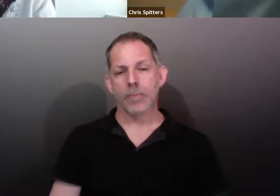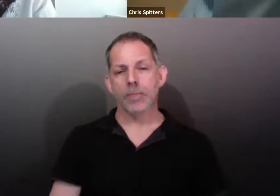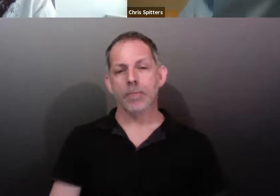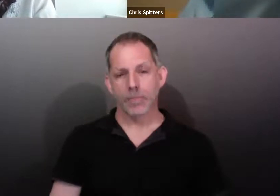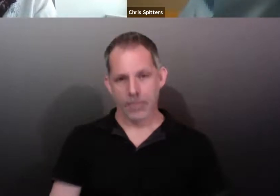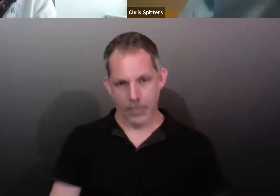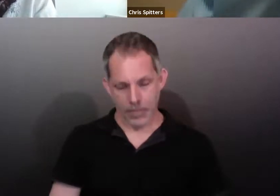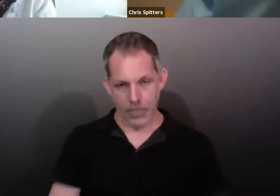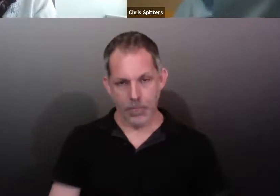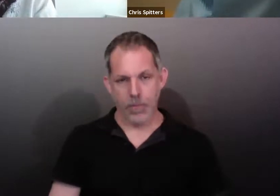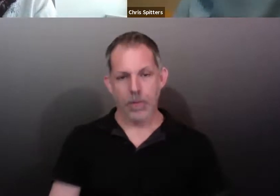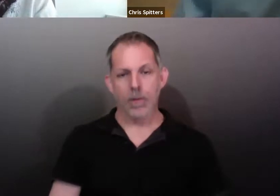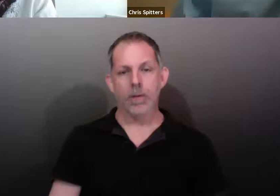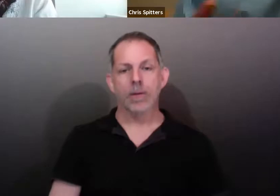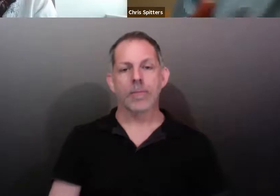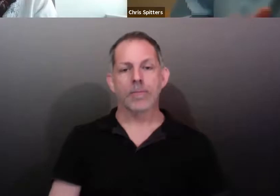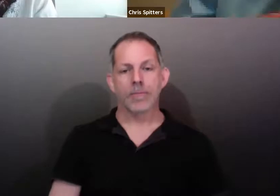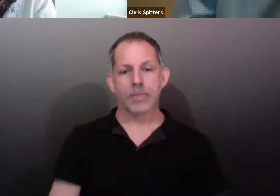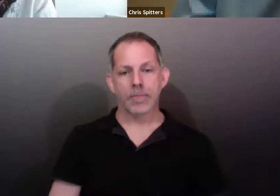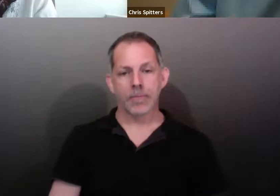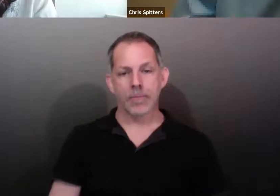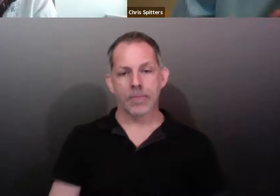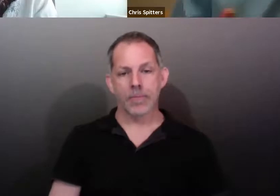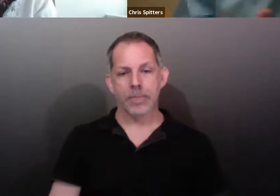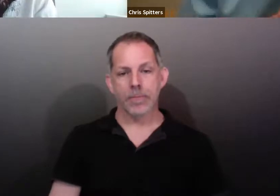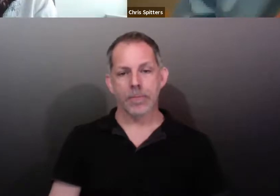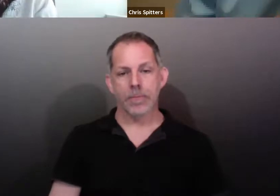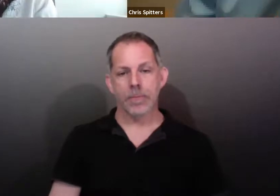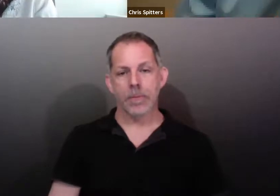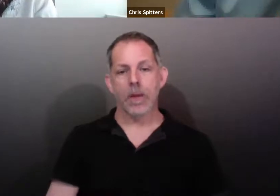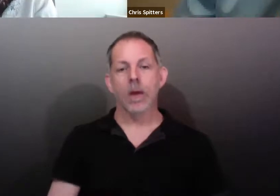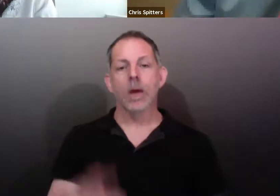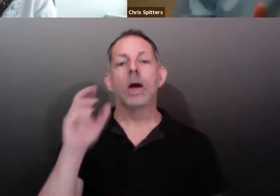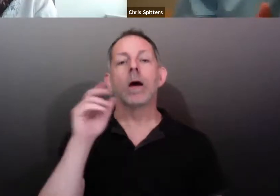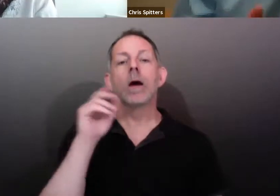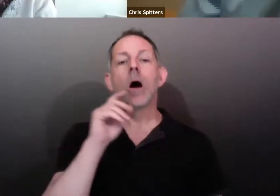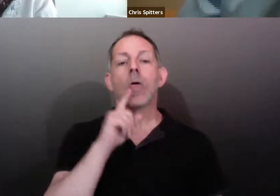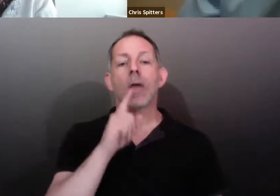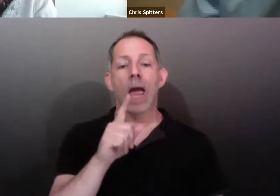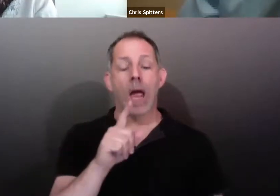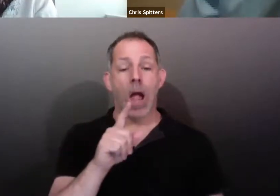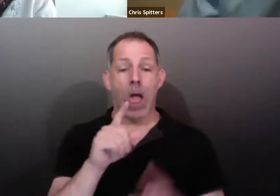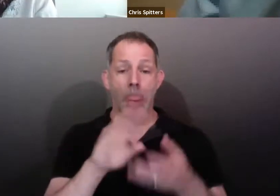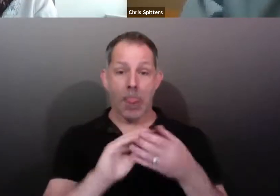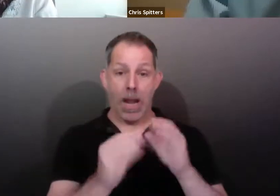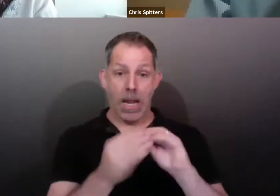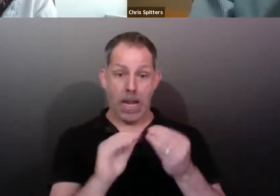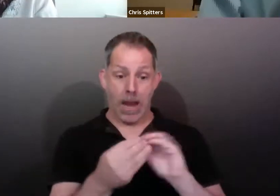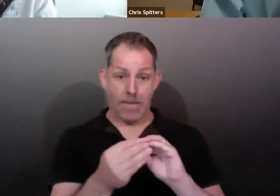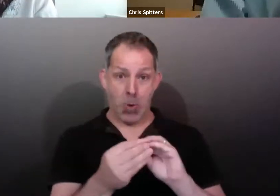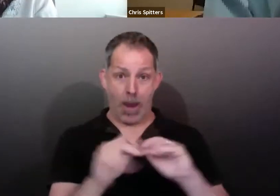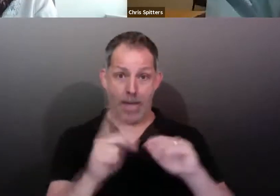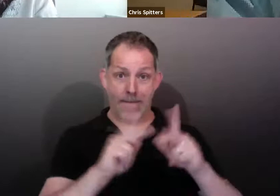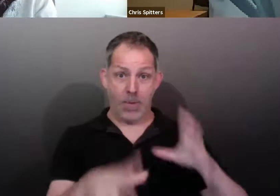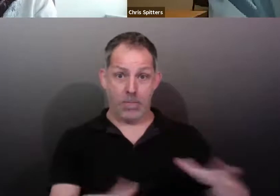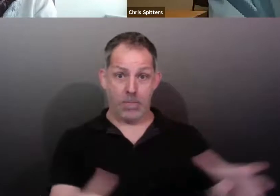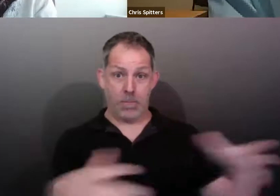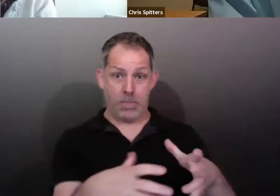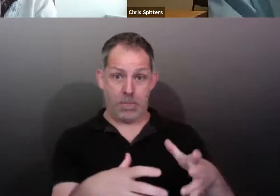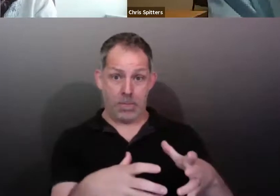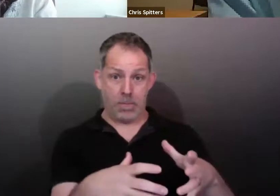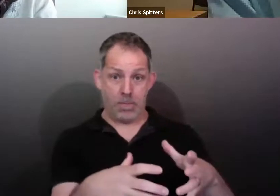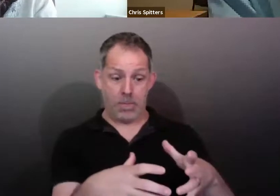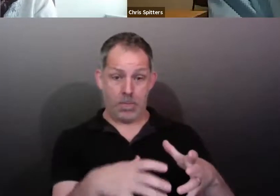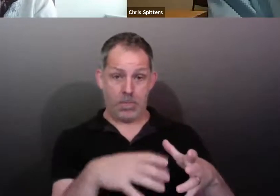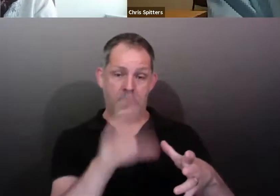the laboratory, you pool specimens. So let's say you bunch together 10 specimens